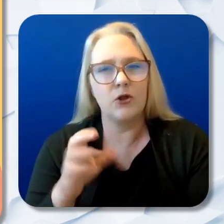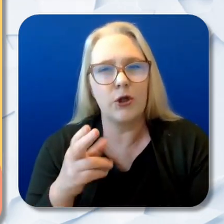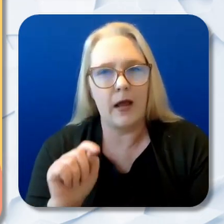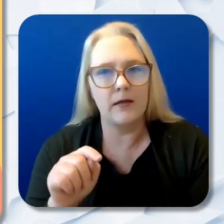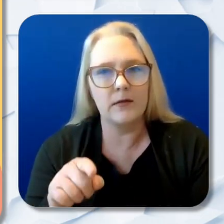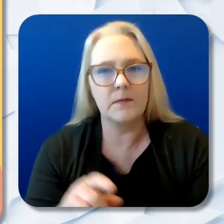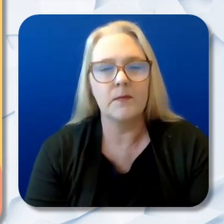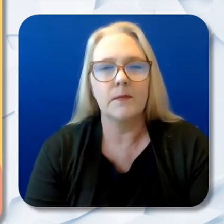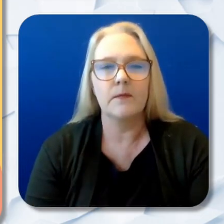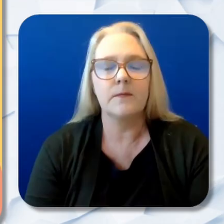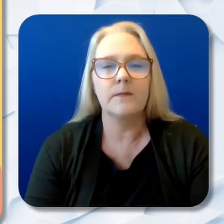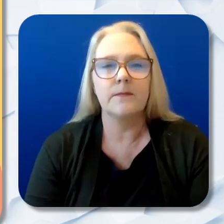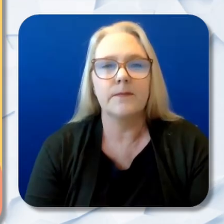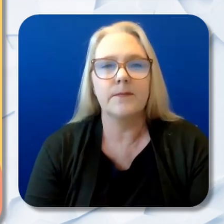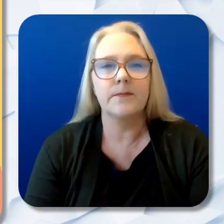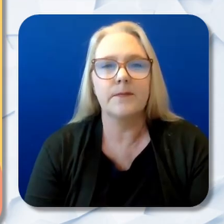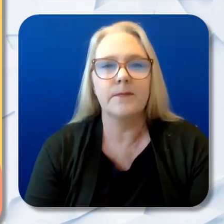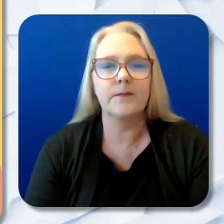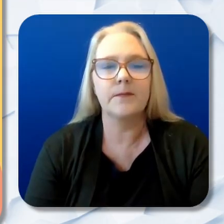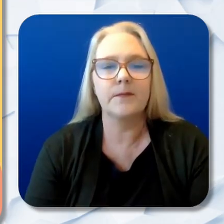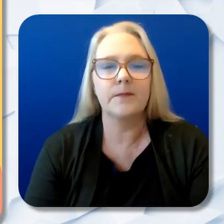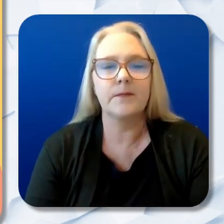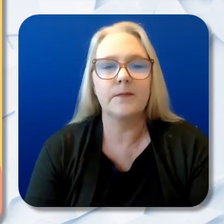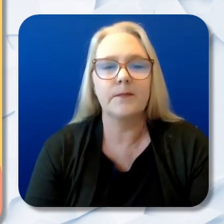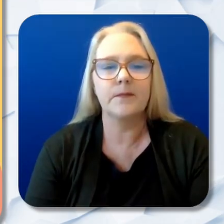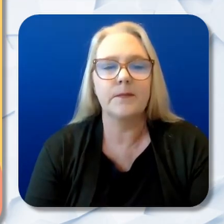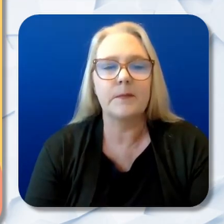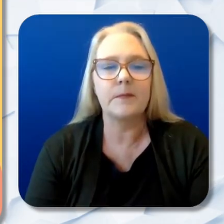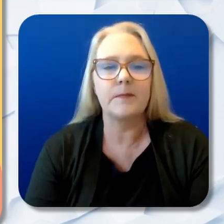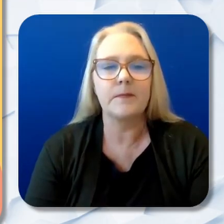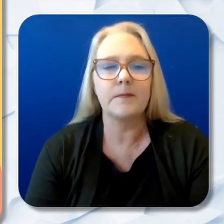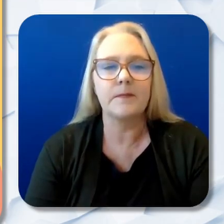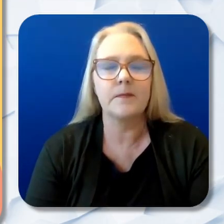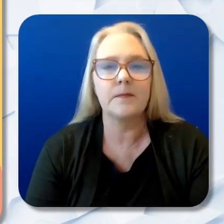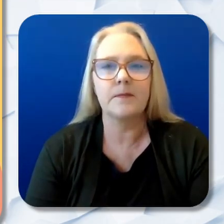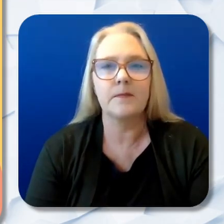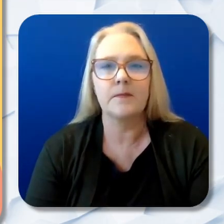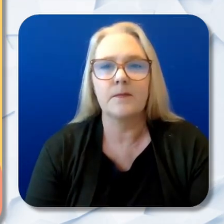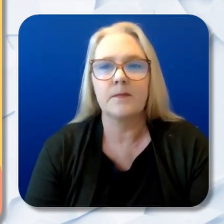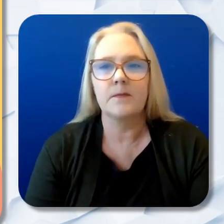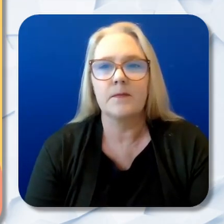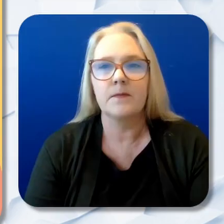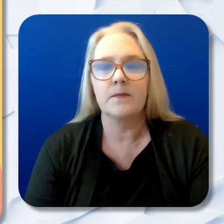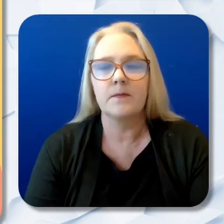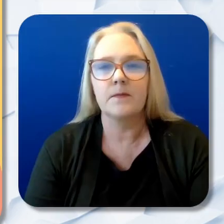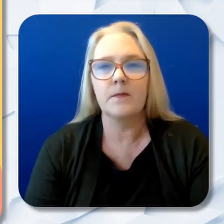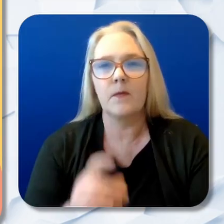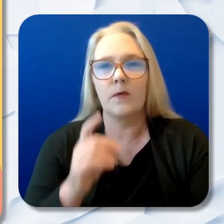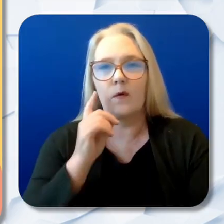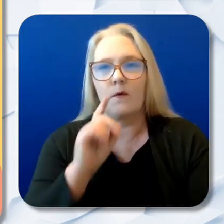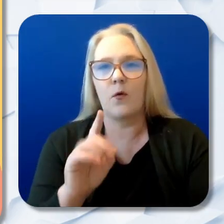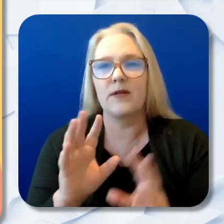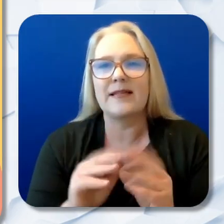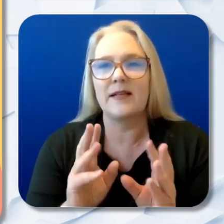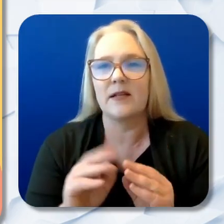is, For fashion observations, which age